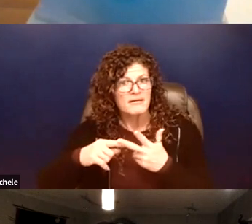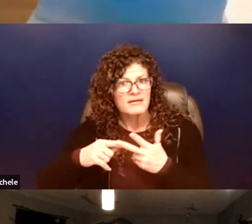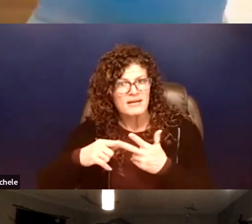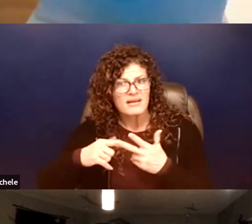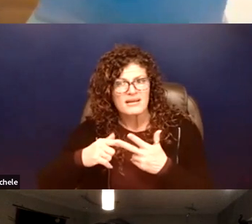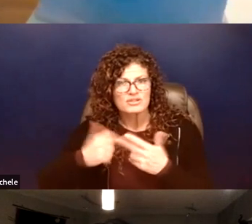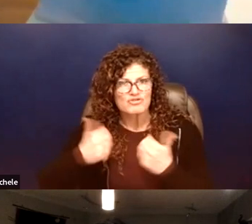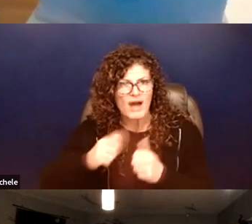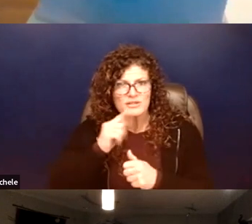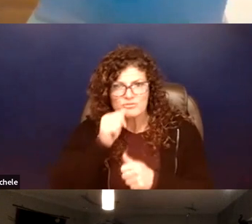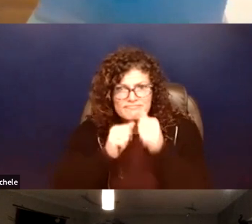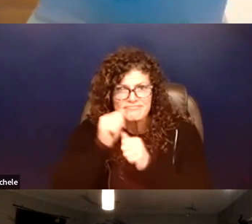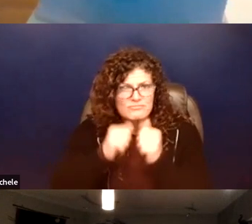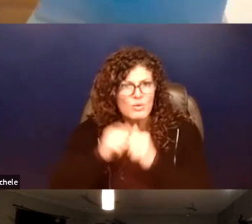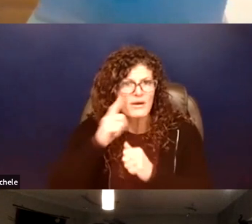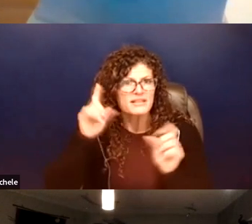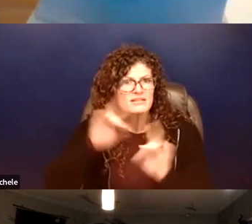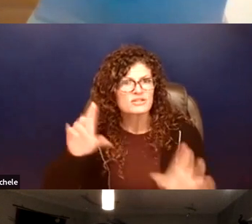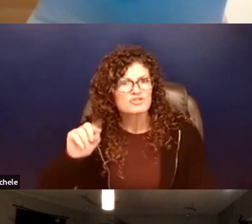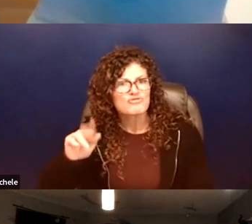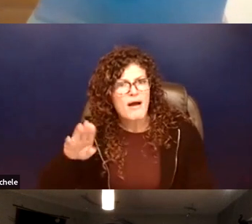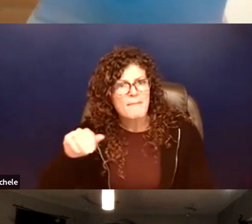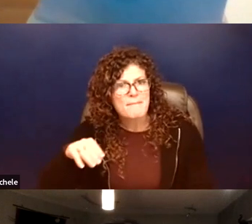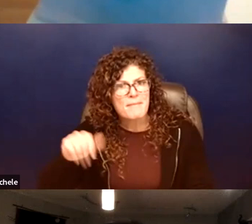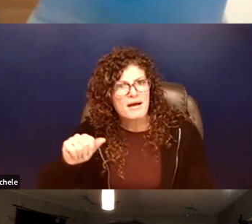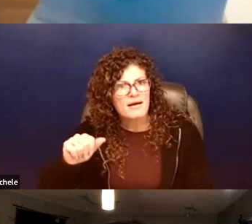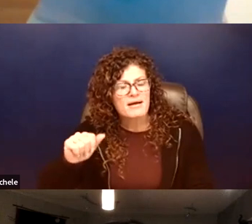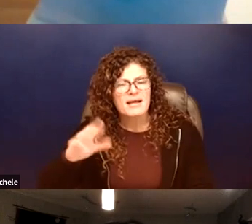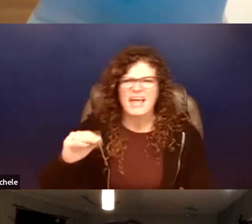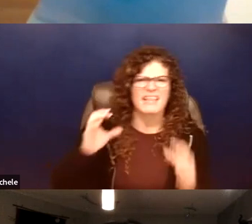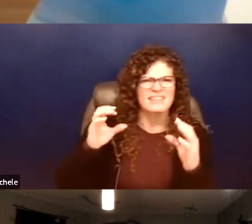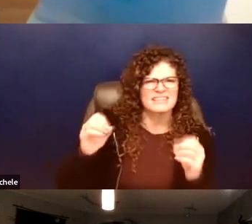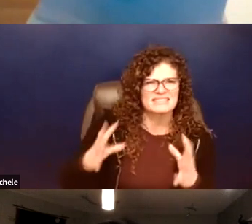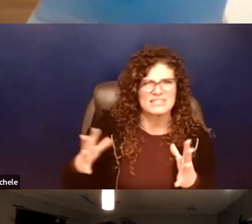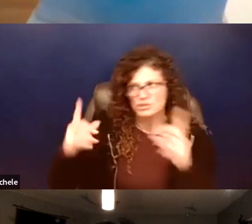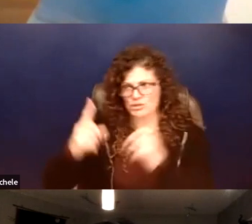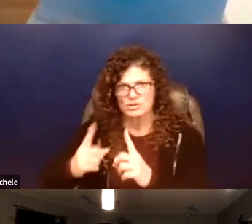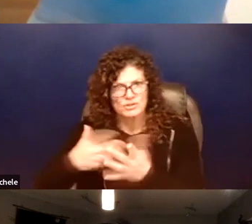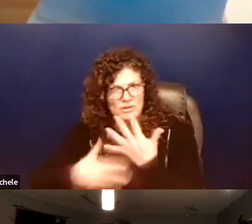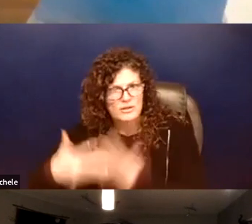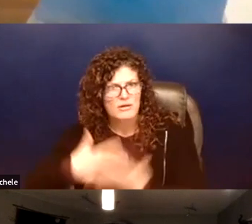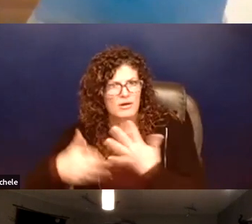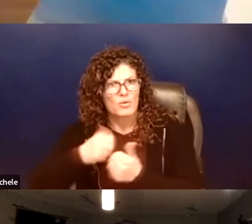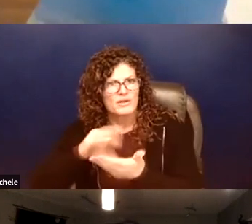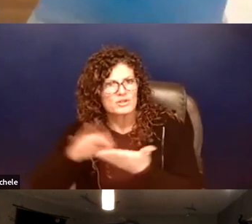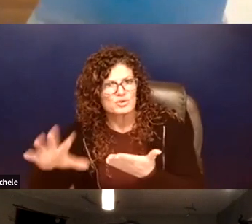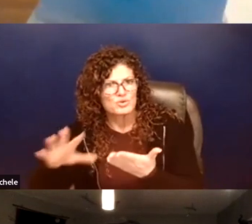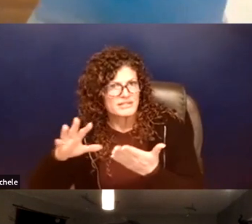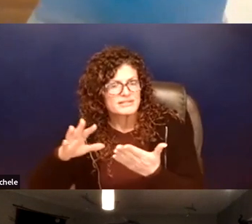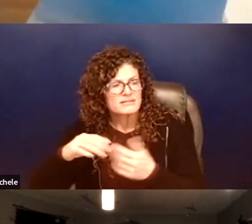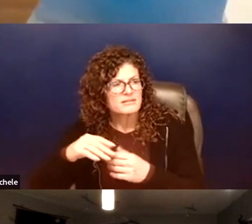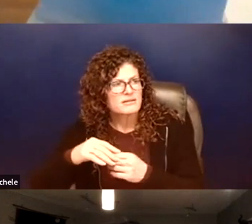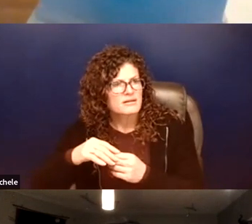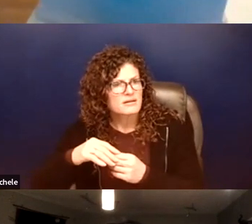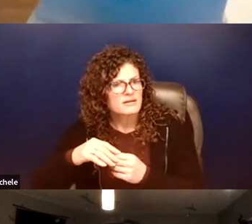trauma. And too often it's the teachers who are on the front lines of these societal issues. And we have some of the best